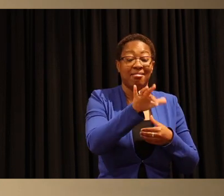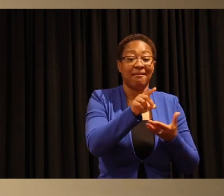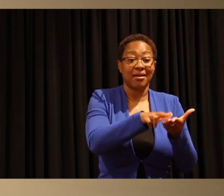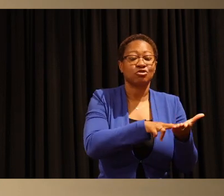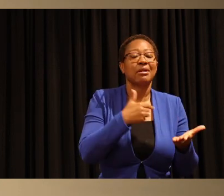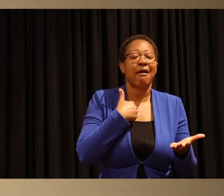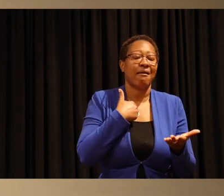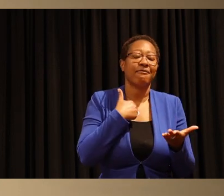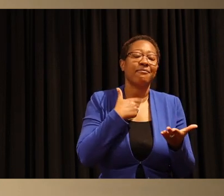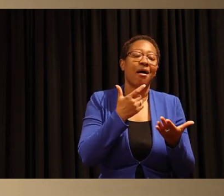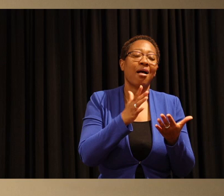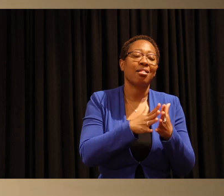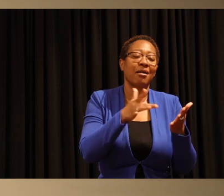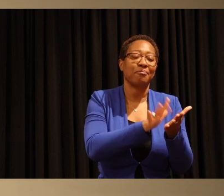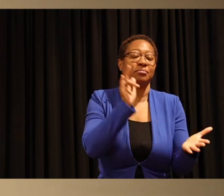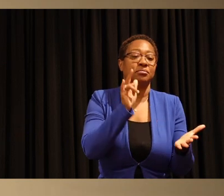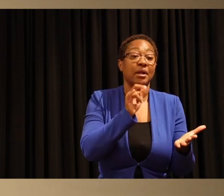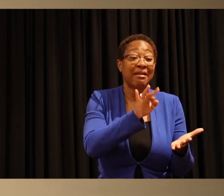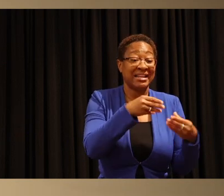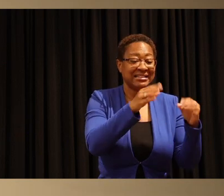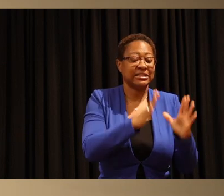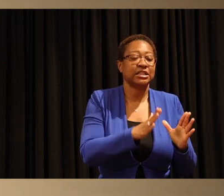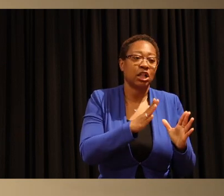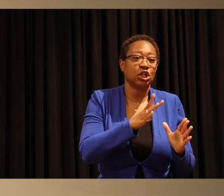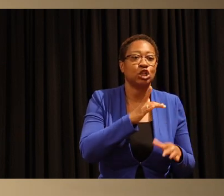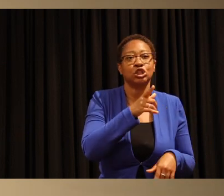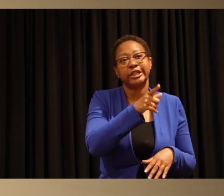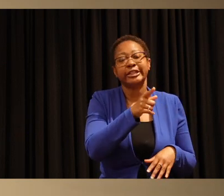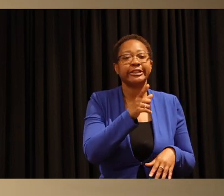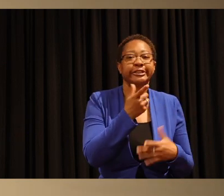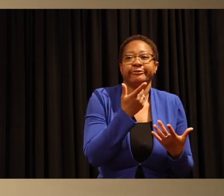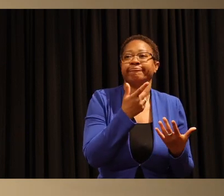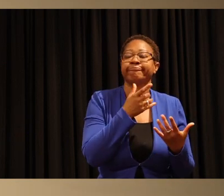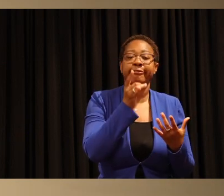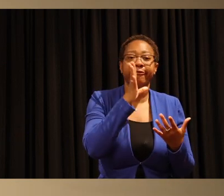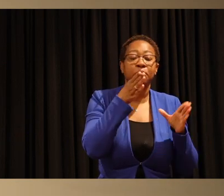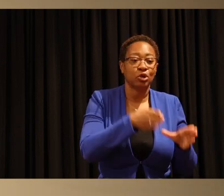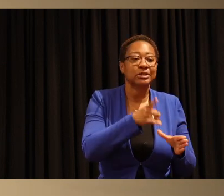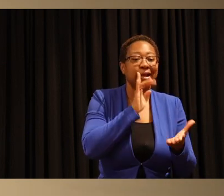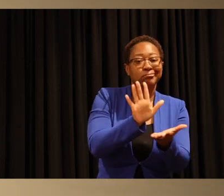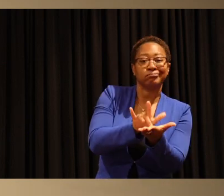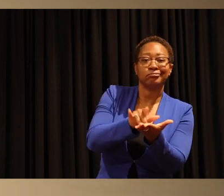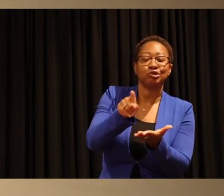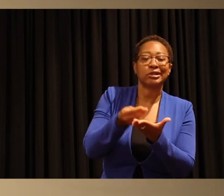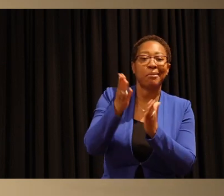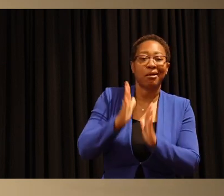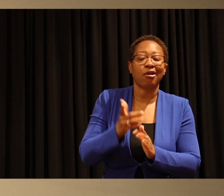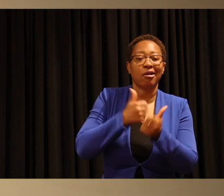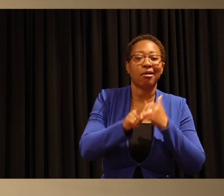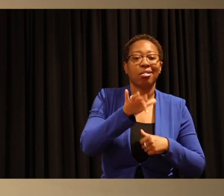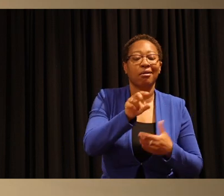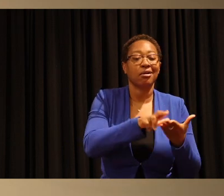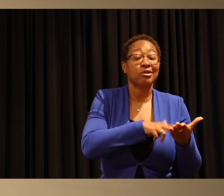have an unscrupulous seller, they have so many opportunities to take advantage of you as the buyer under a land contract. So I